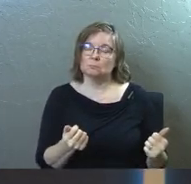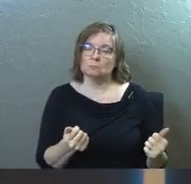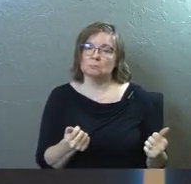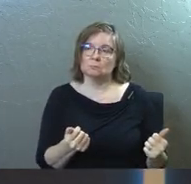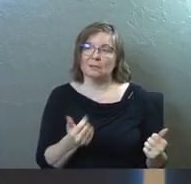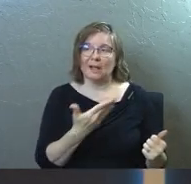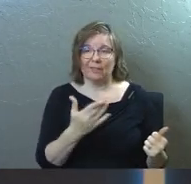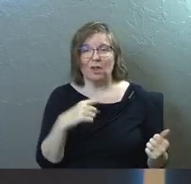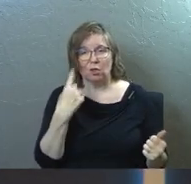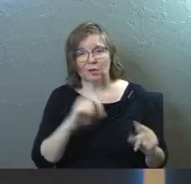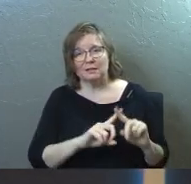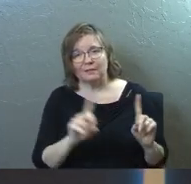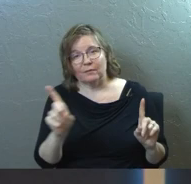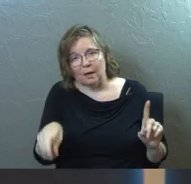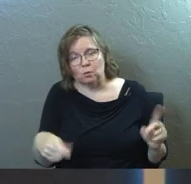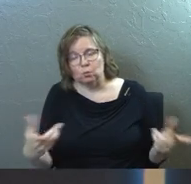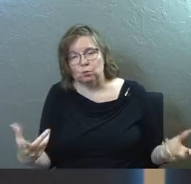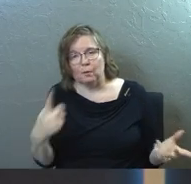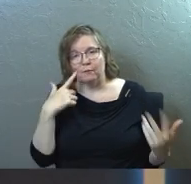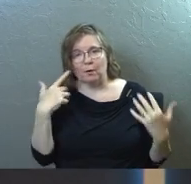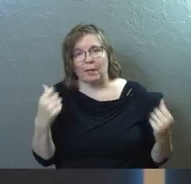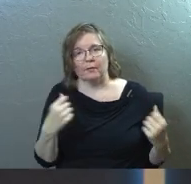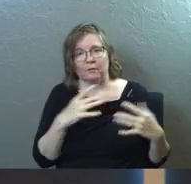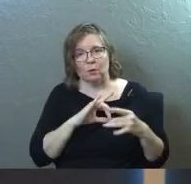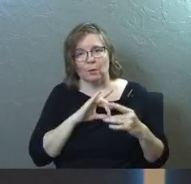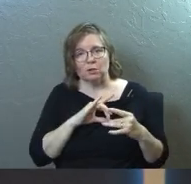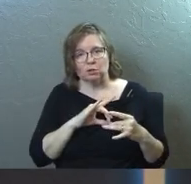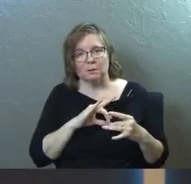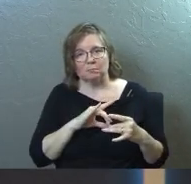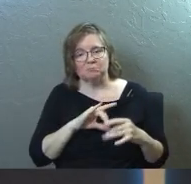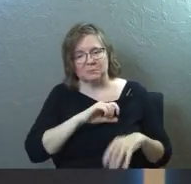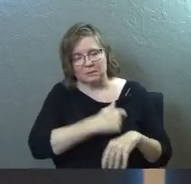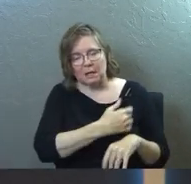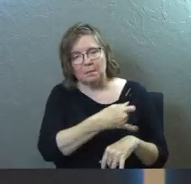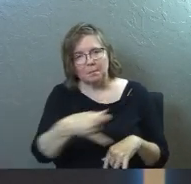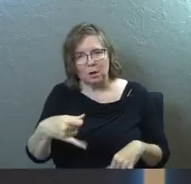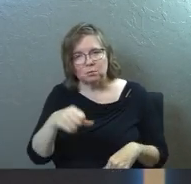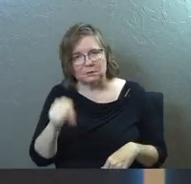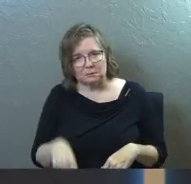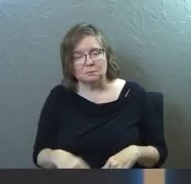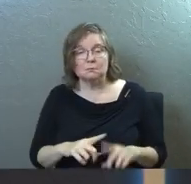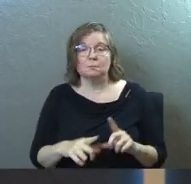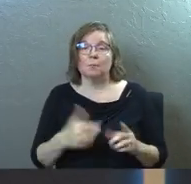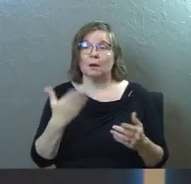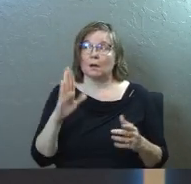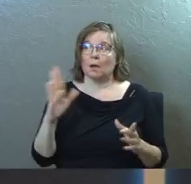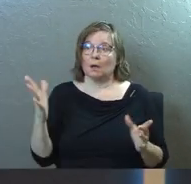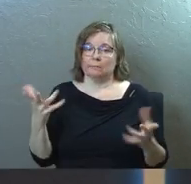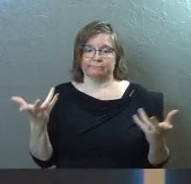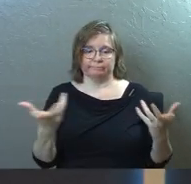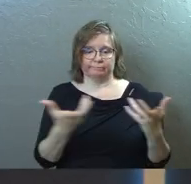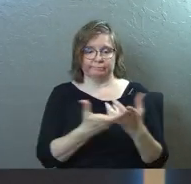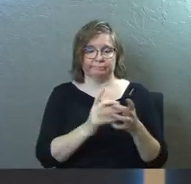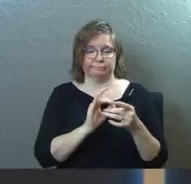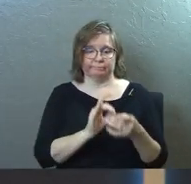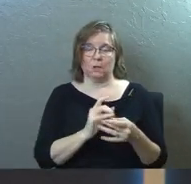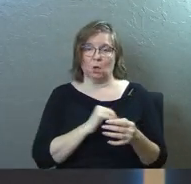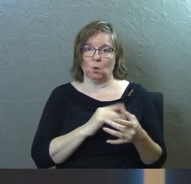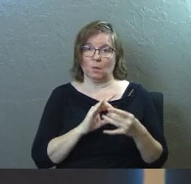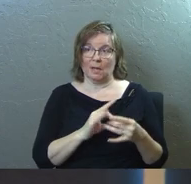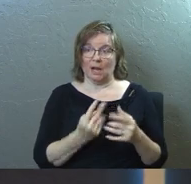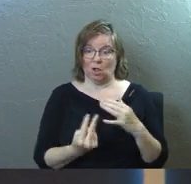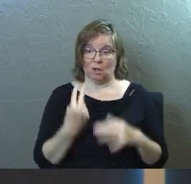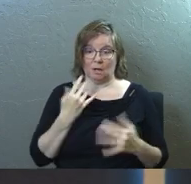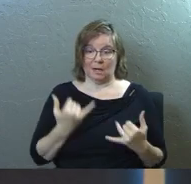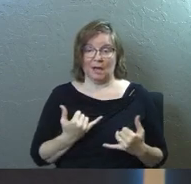like I said, things looked different. They had to, for the health of our relationship. But God brought reconciliation to our relationship. And I